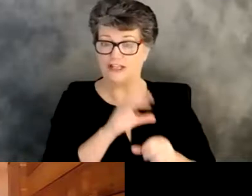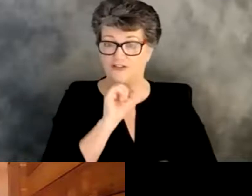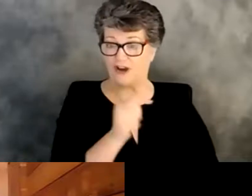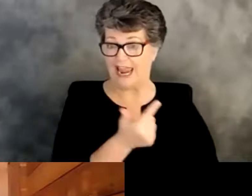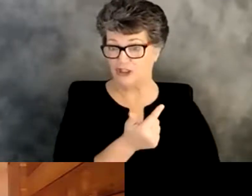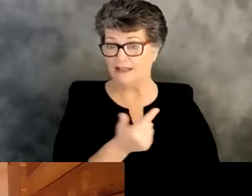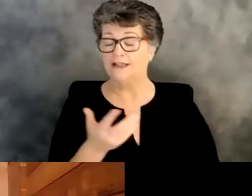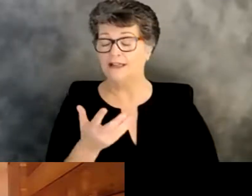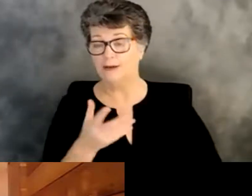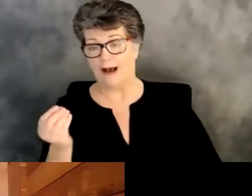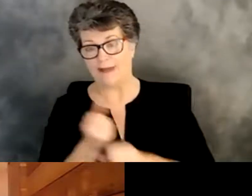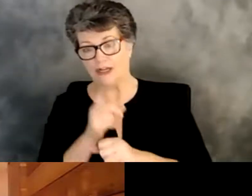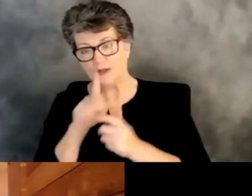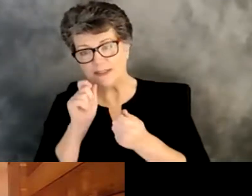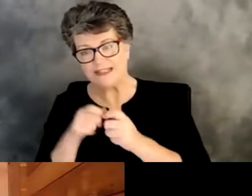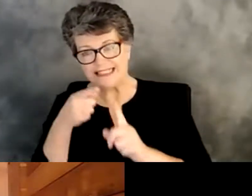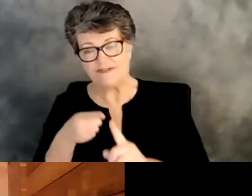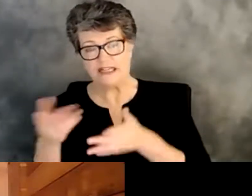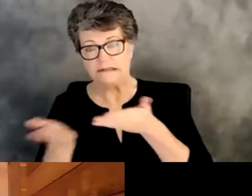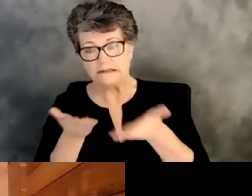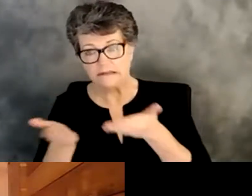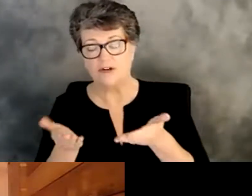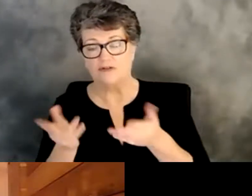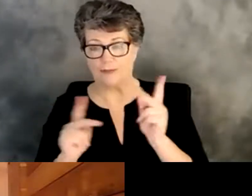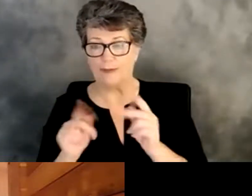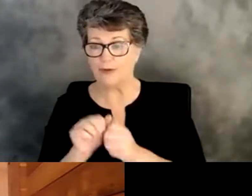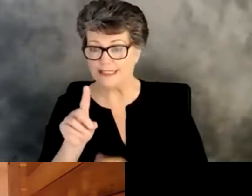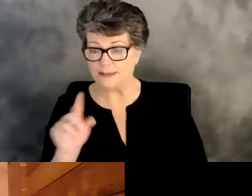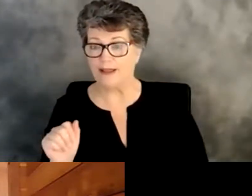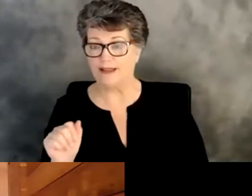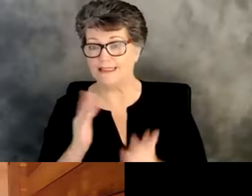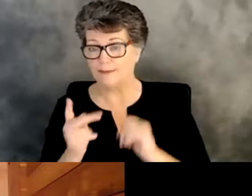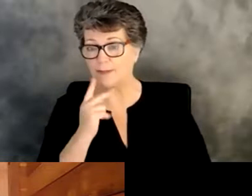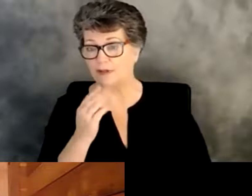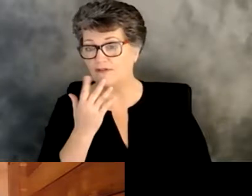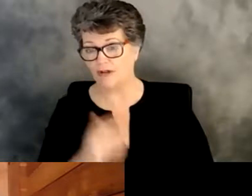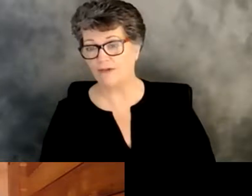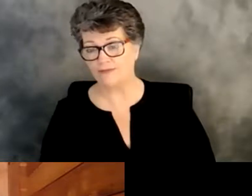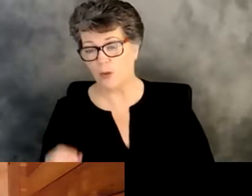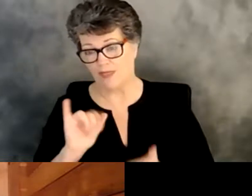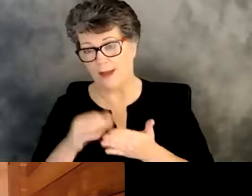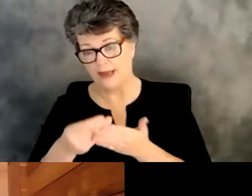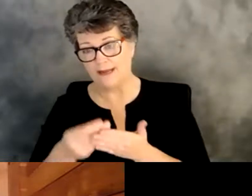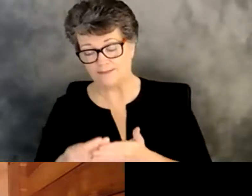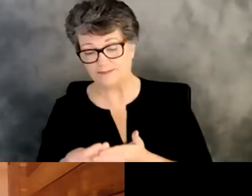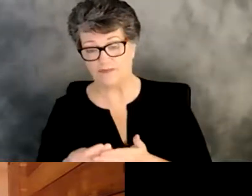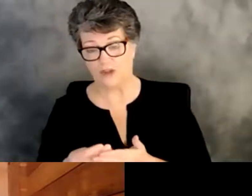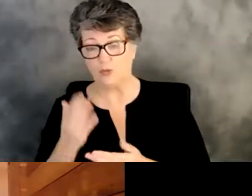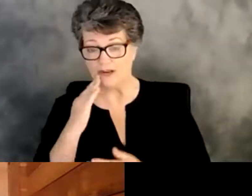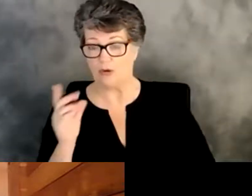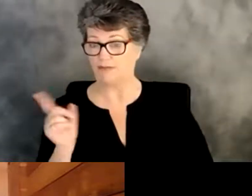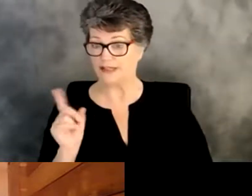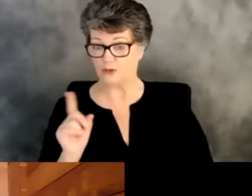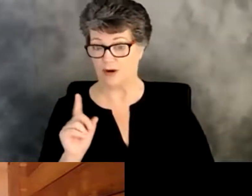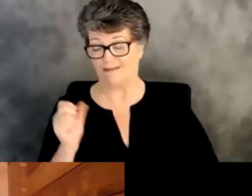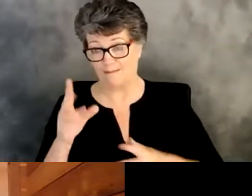specific intention there around serving older adults and people with disabilities with those funds. Since we know that's where, you know, lots